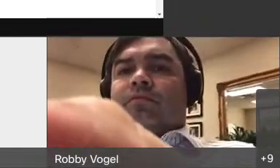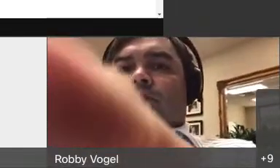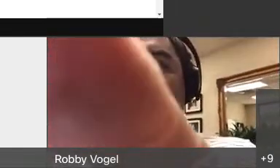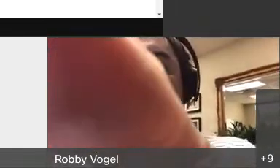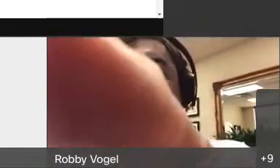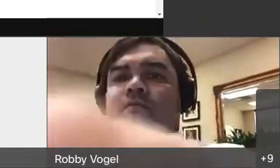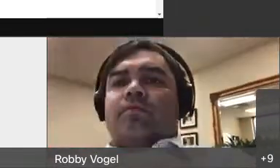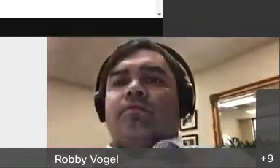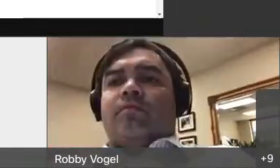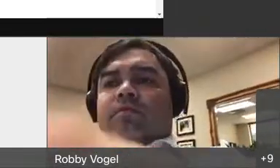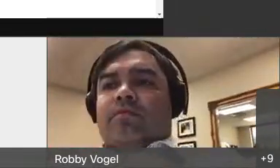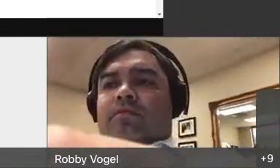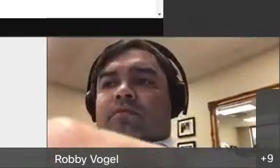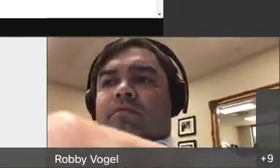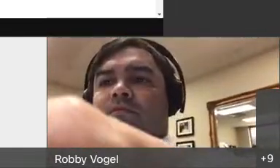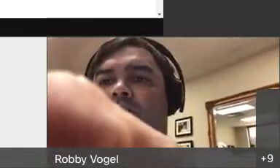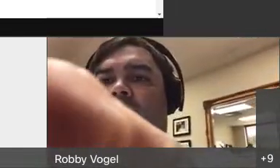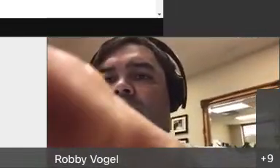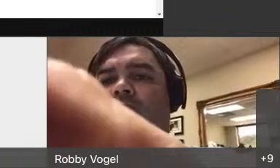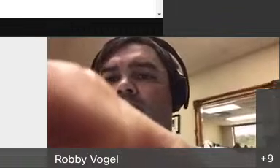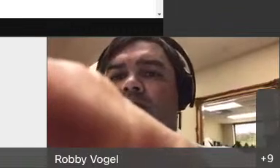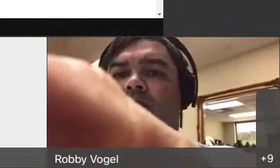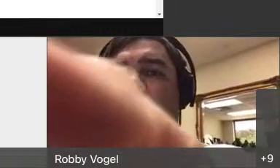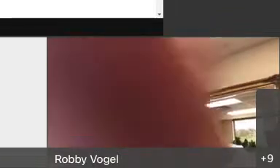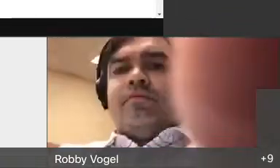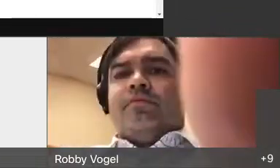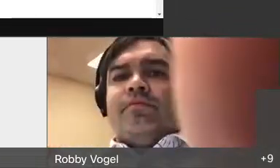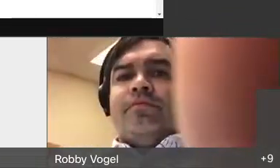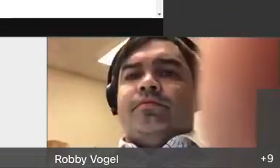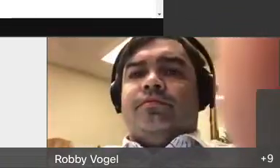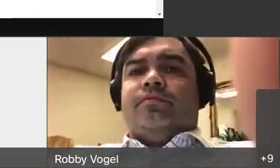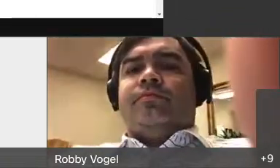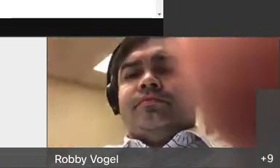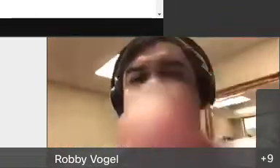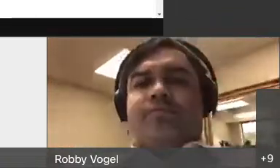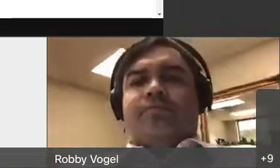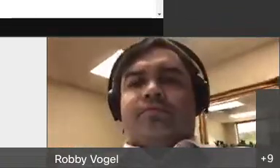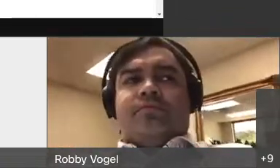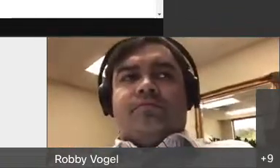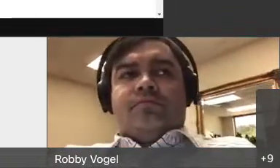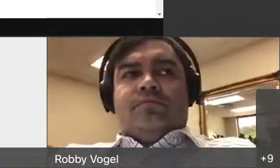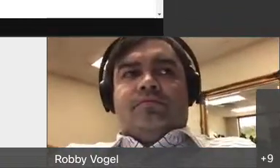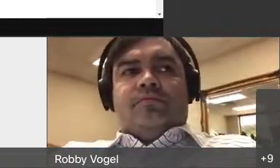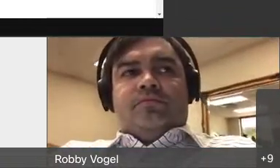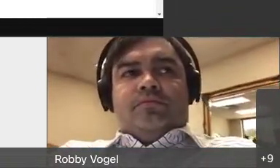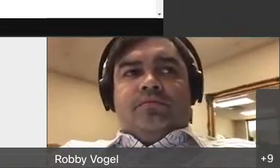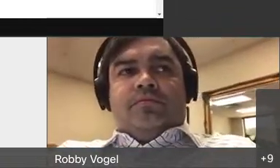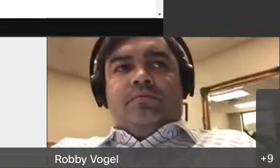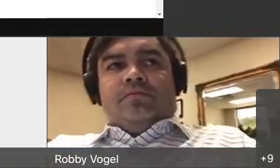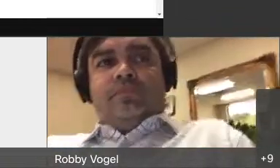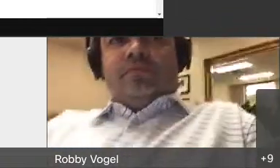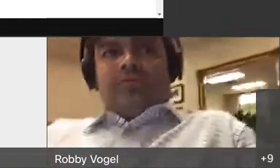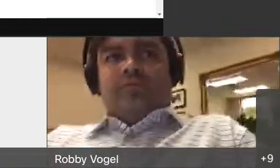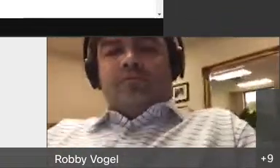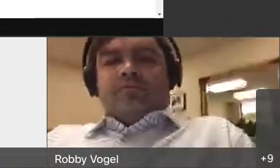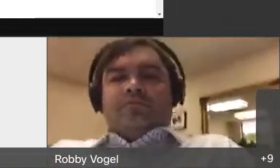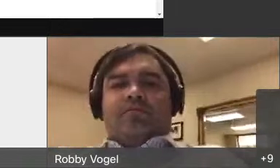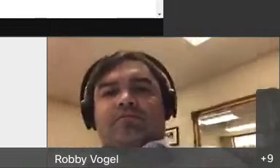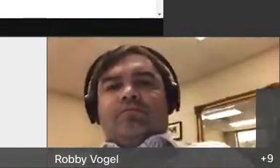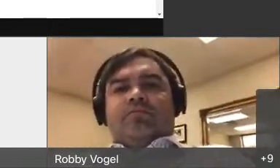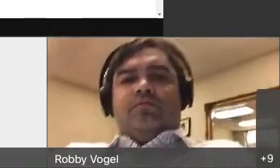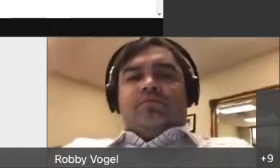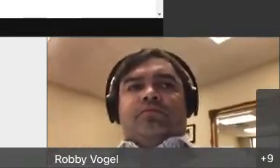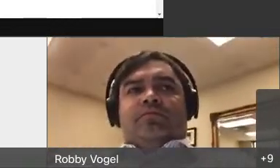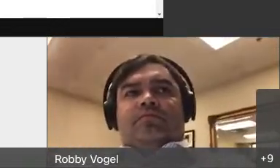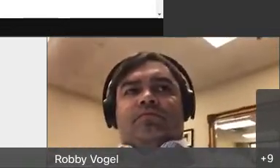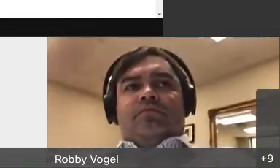ver en los últimos 10 años cambios en el Southwest. We are very pleased to see all the changes that have been coming through to the Southwest area of